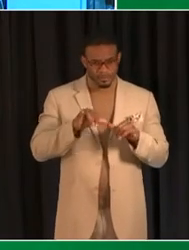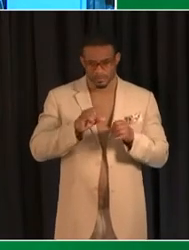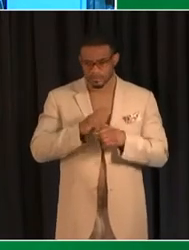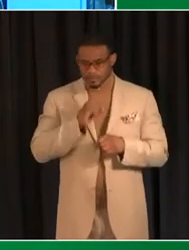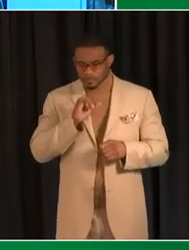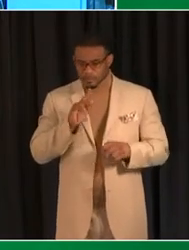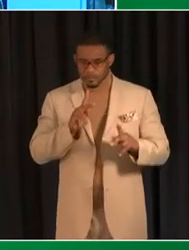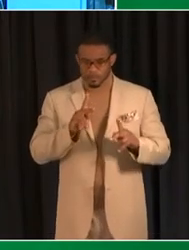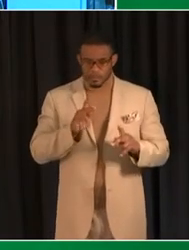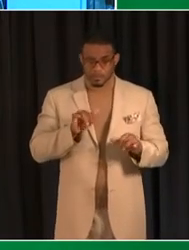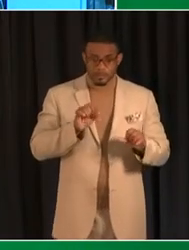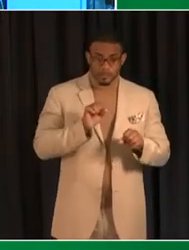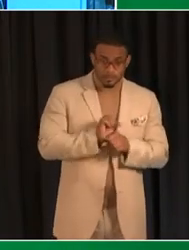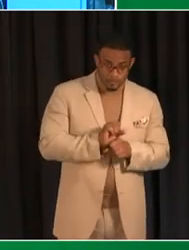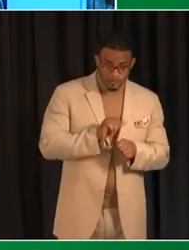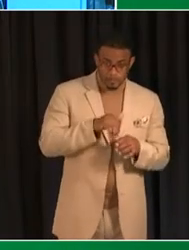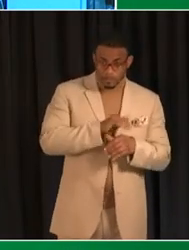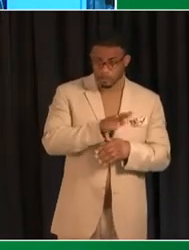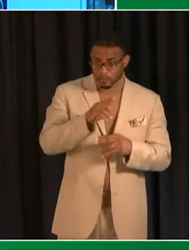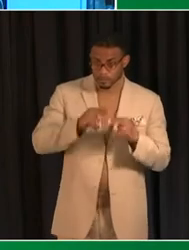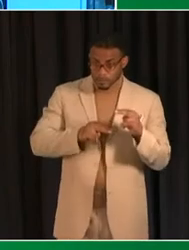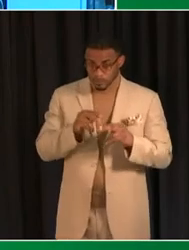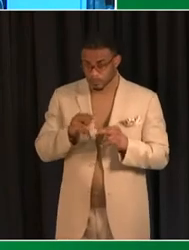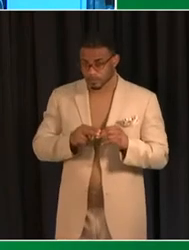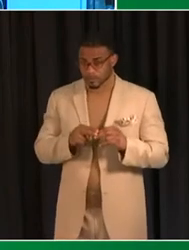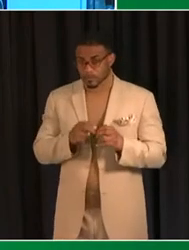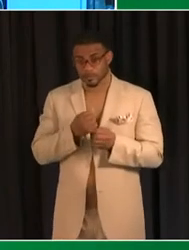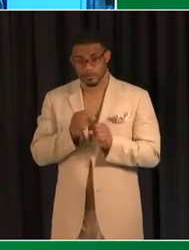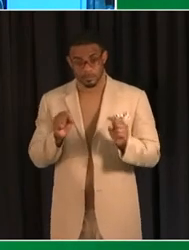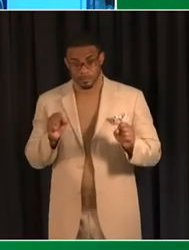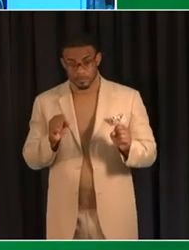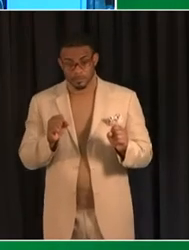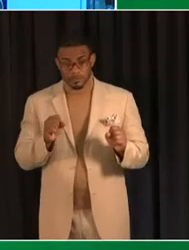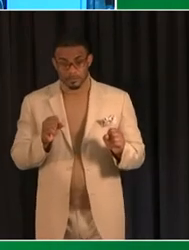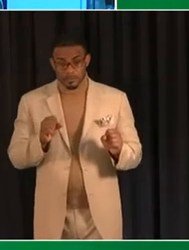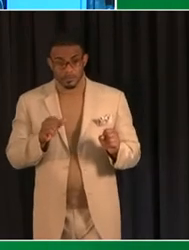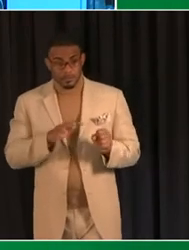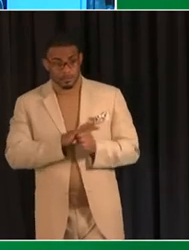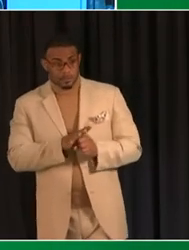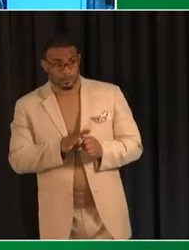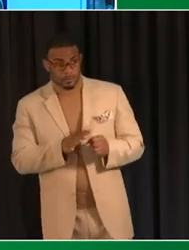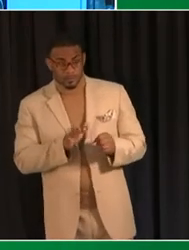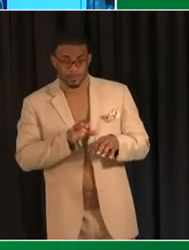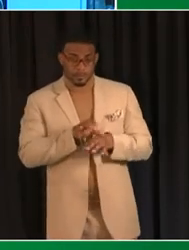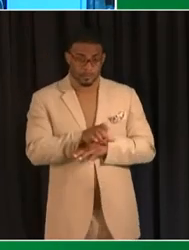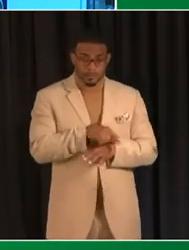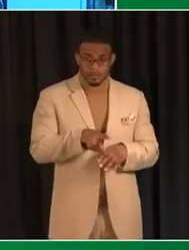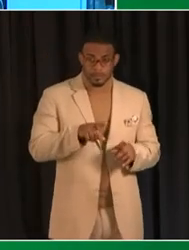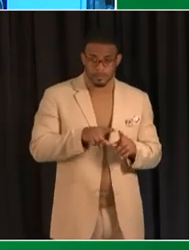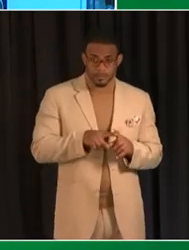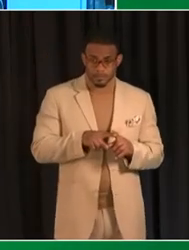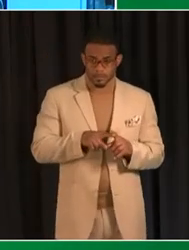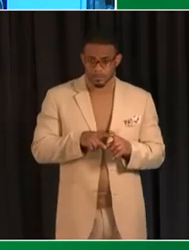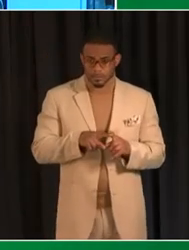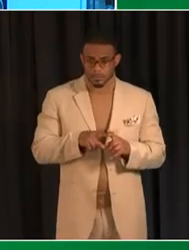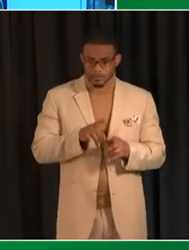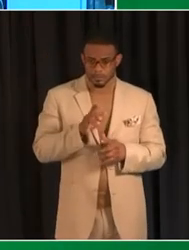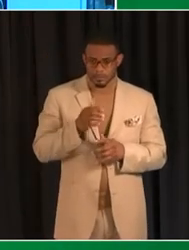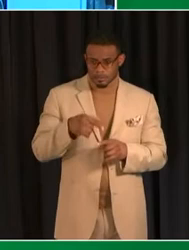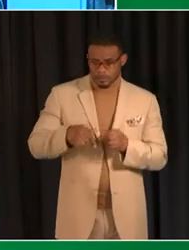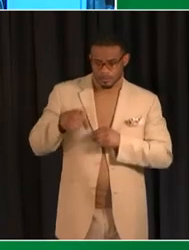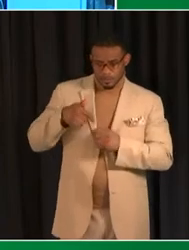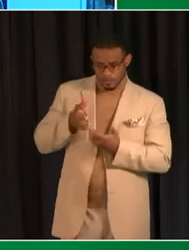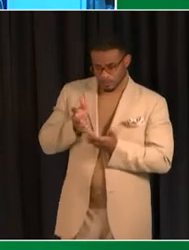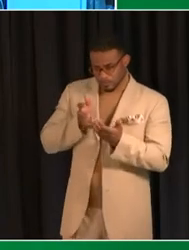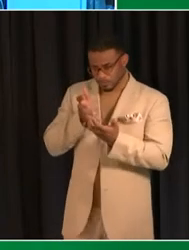to ensure that people could work in their buildings safely. COVID has forced them to